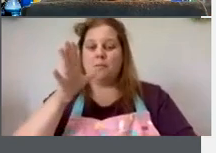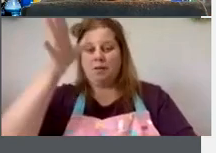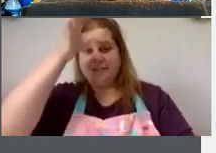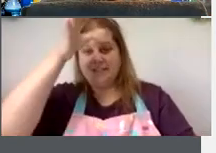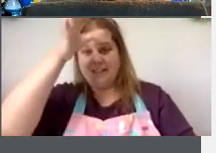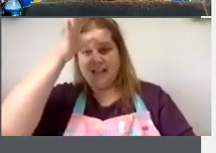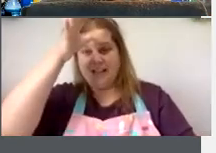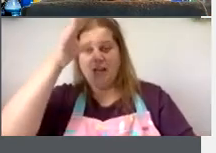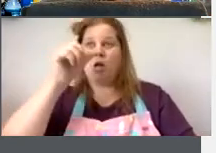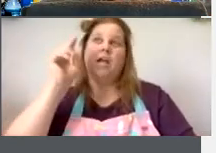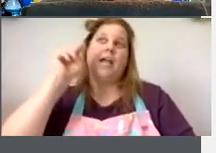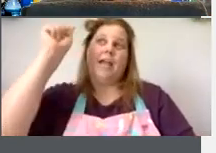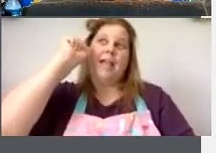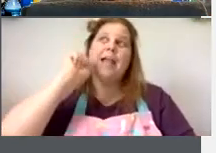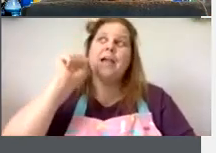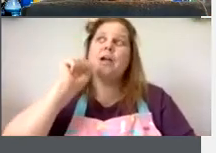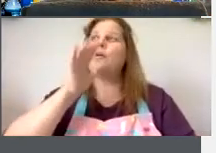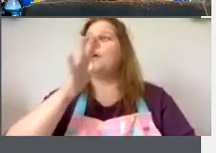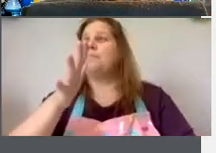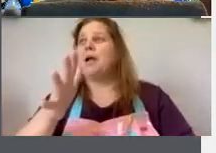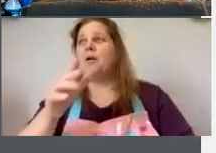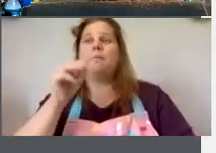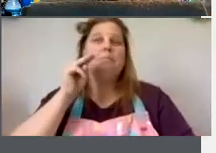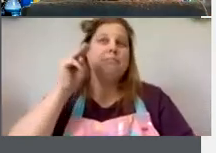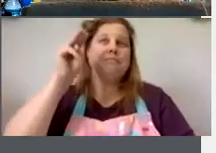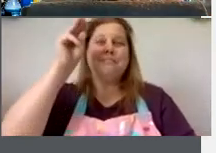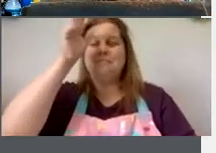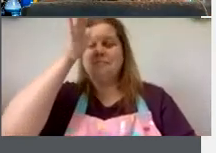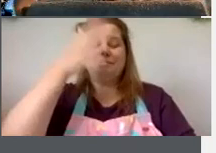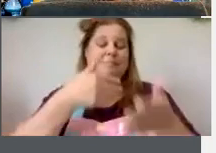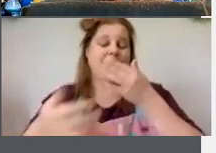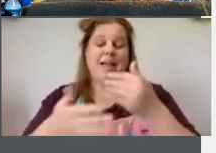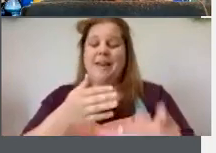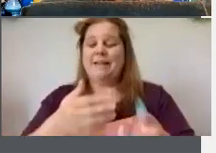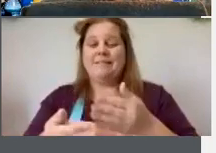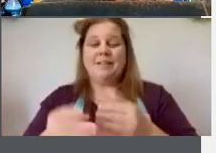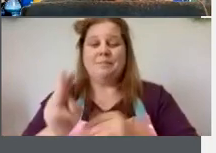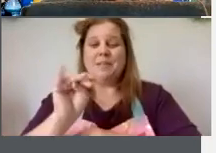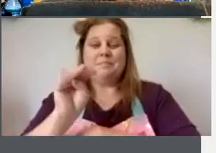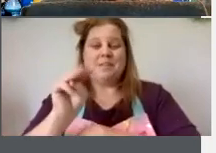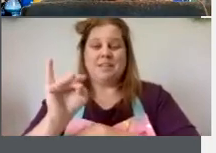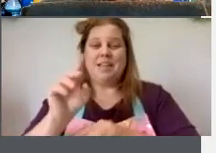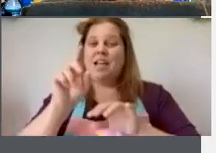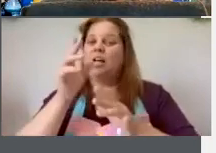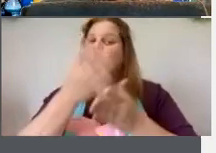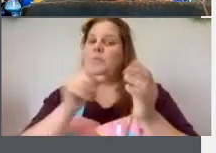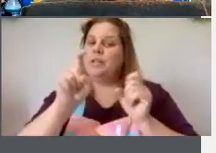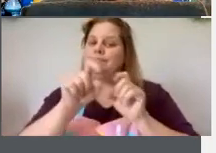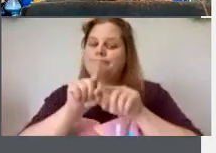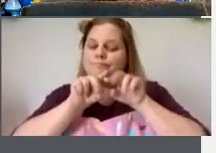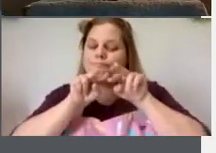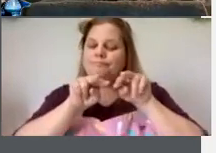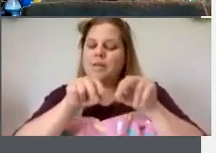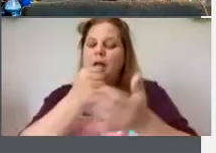or your grandma or your Mimi, and make sure that you have somebody watching over you to make sure you're not hurting yourself,